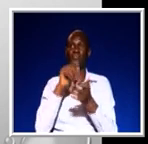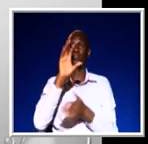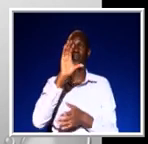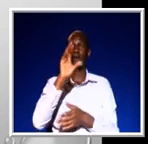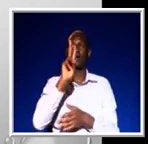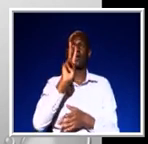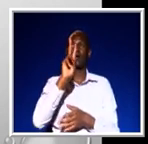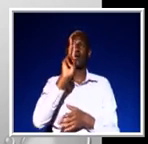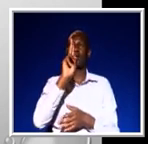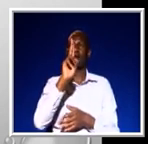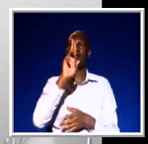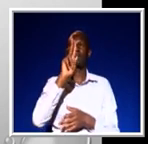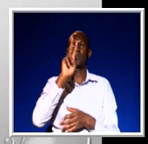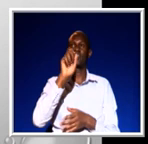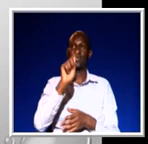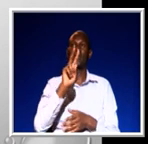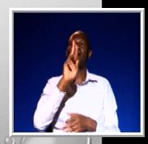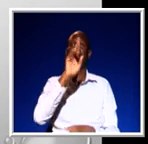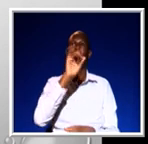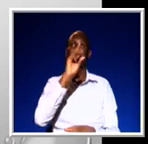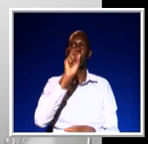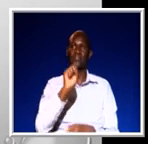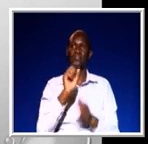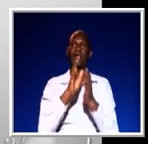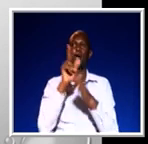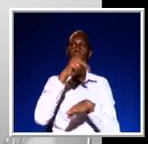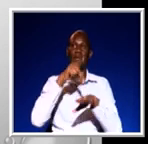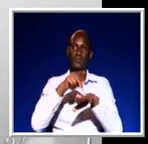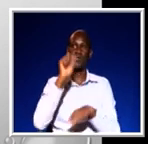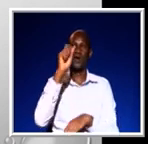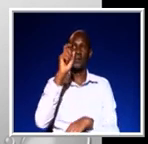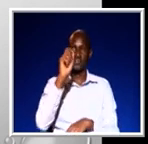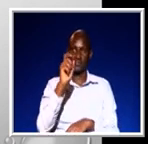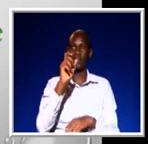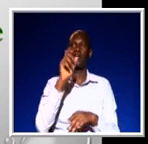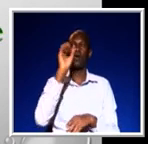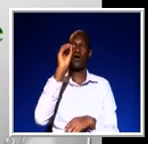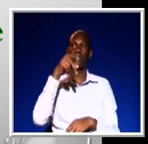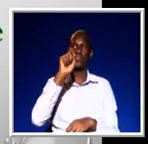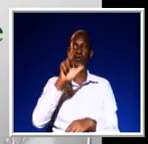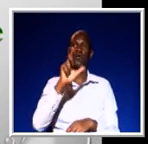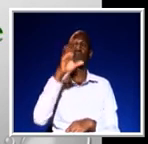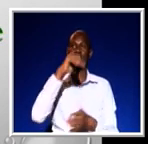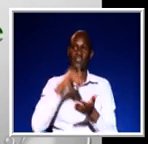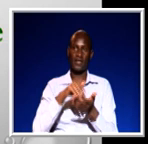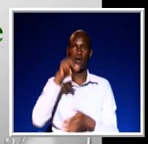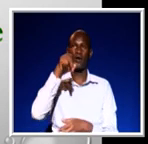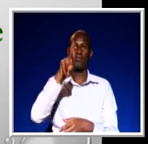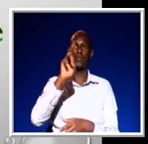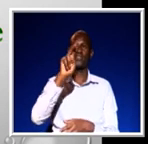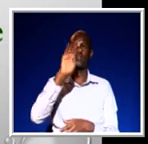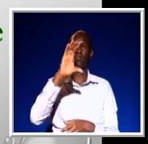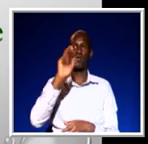the radius of curvature, the principal axis, the optical center, the principal